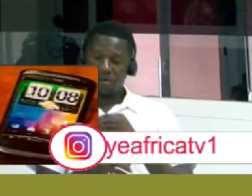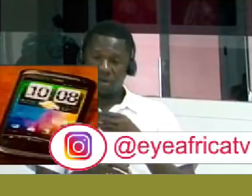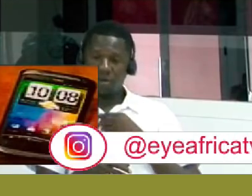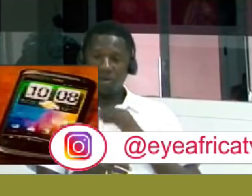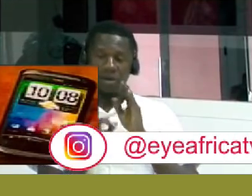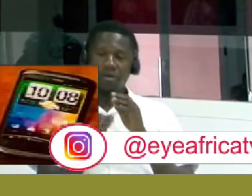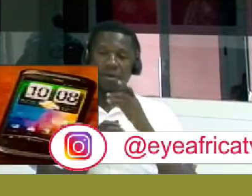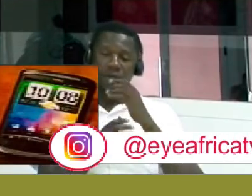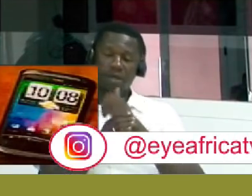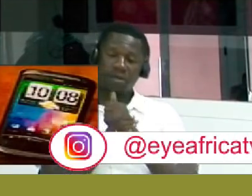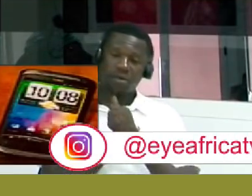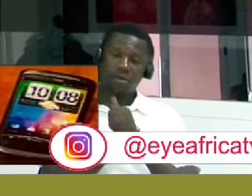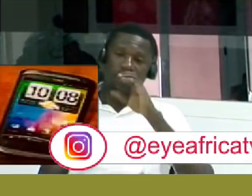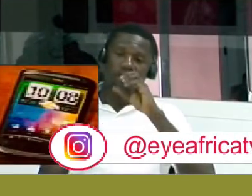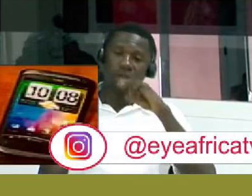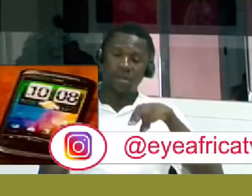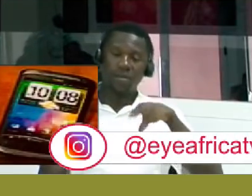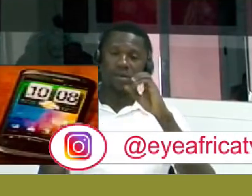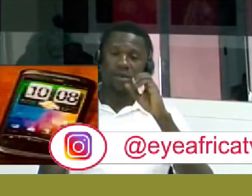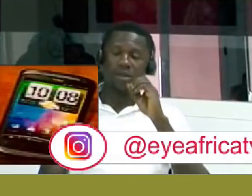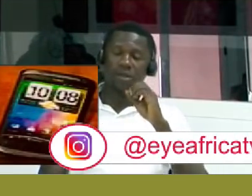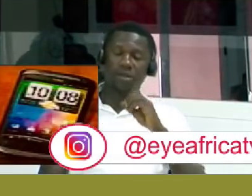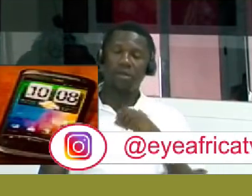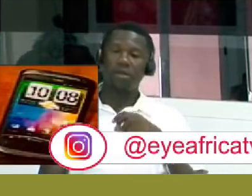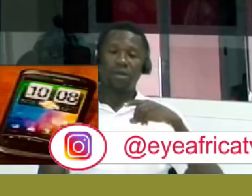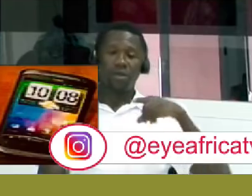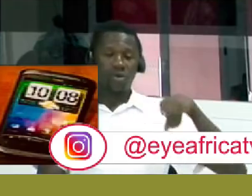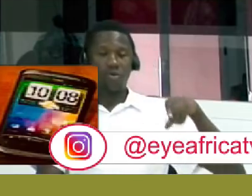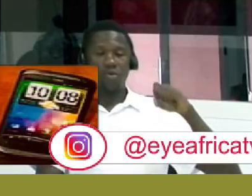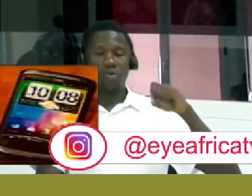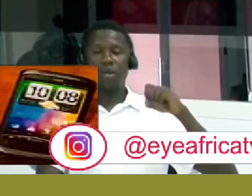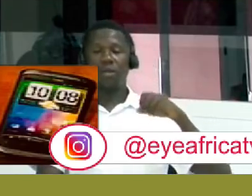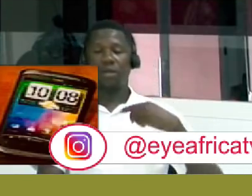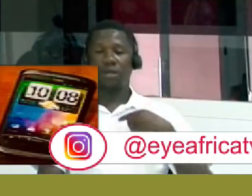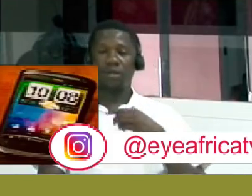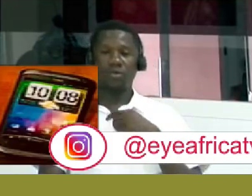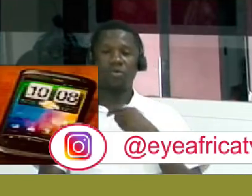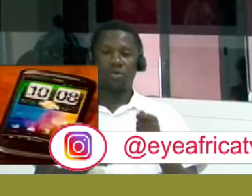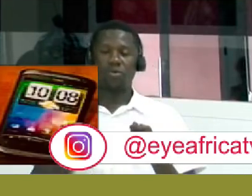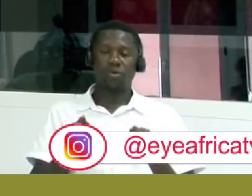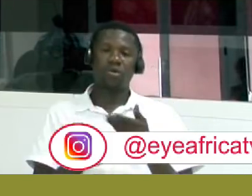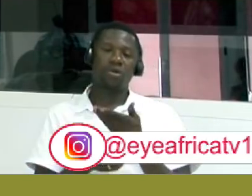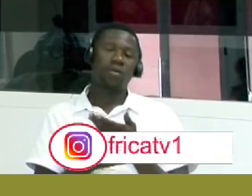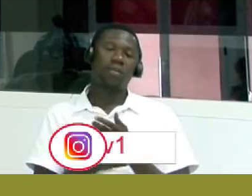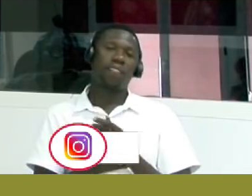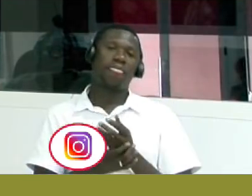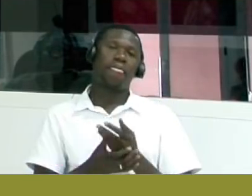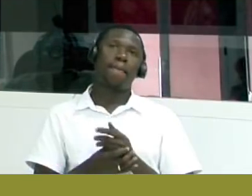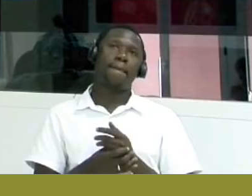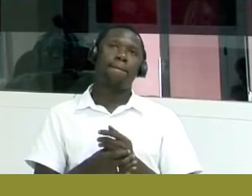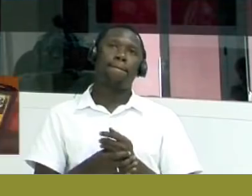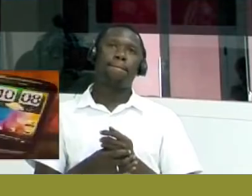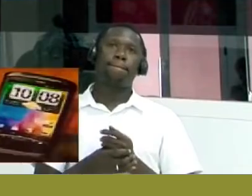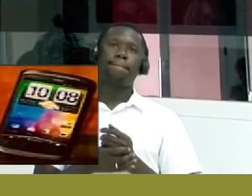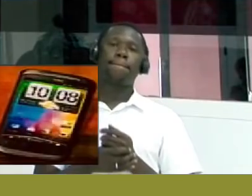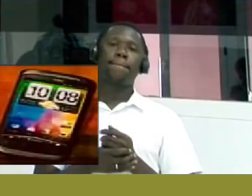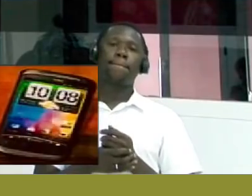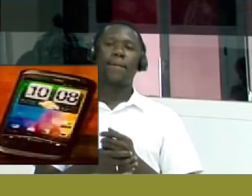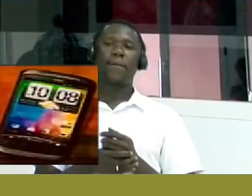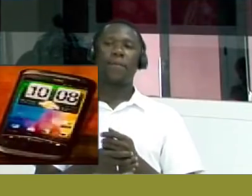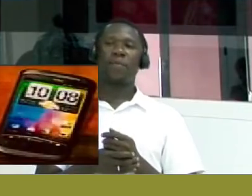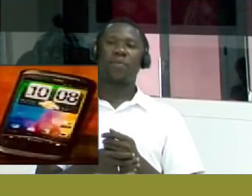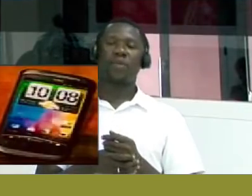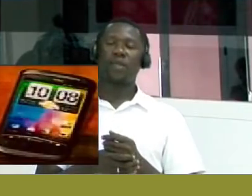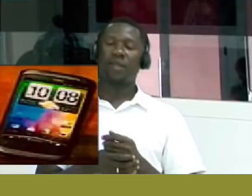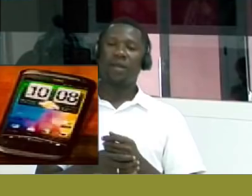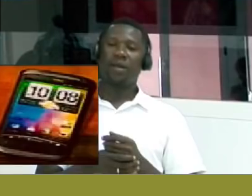CMC, the Commissioner of Operations, and they will handle it. So, as a result,